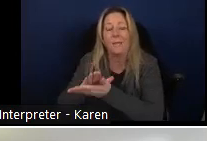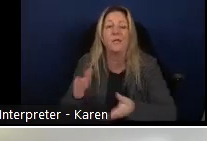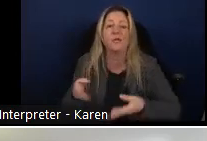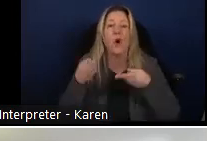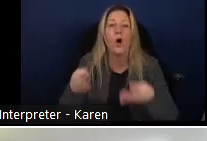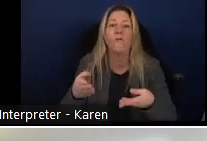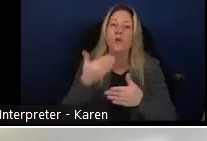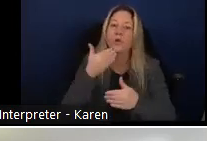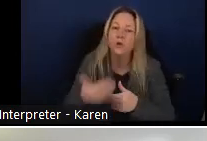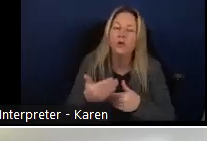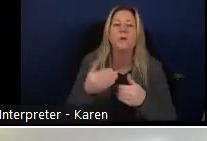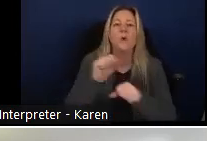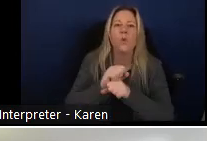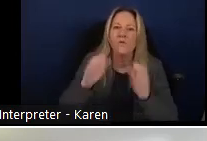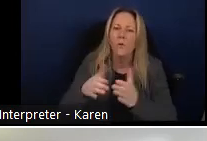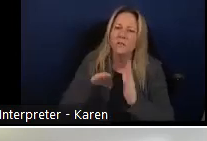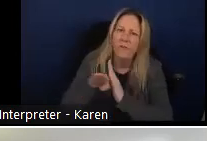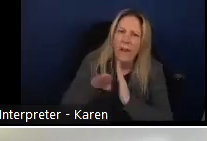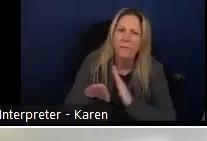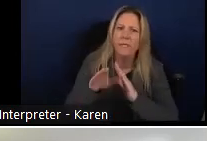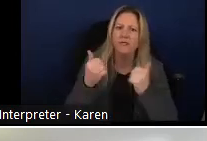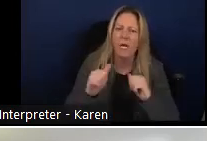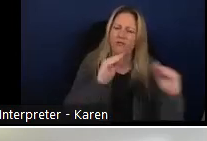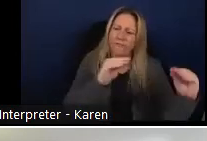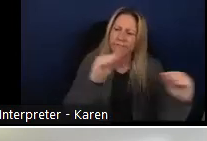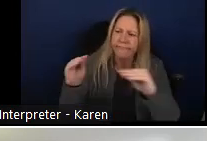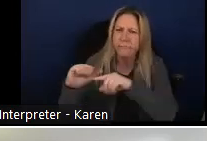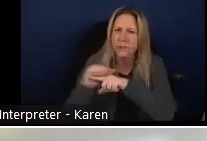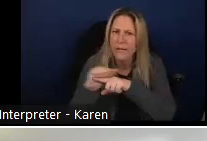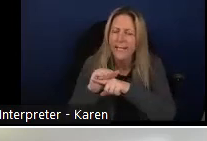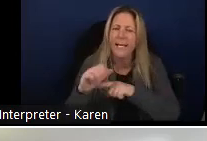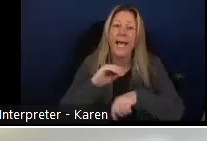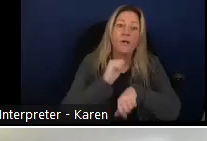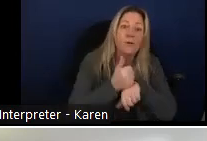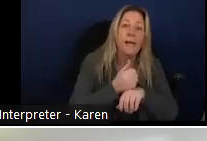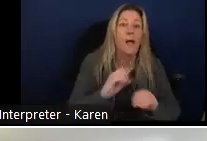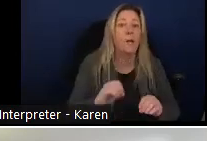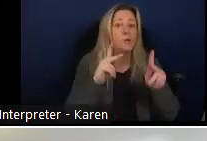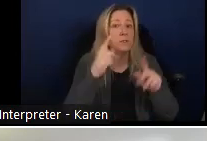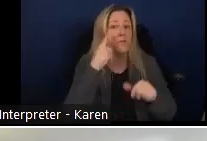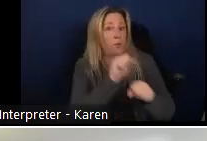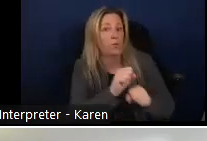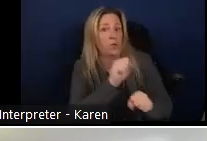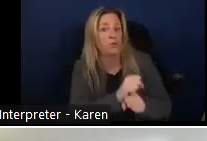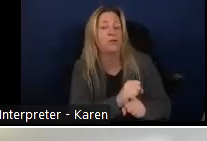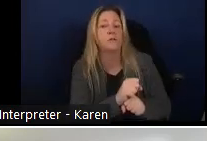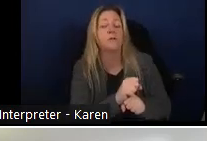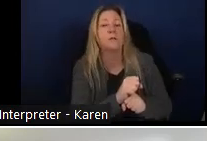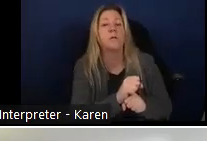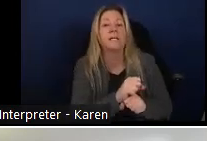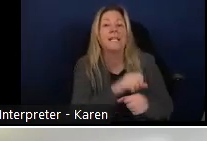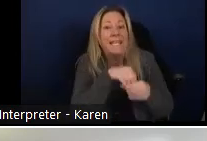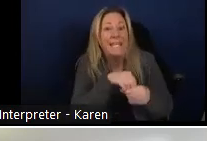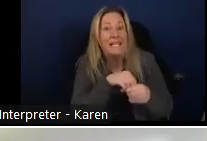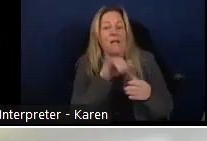workforce development and training opportunities, as well as create employment opportunities within the